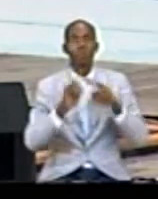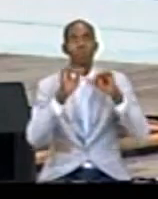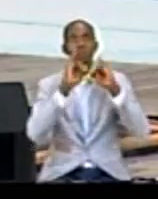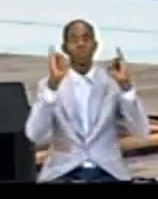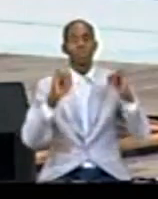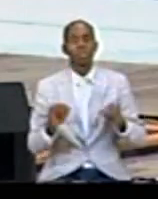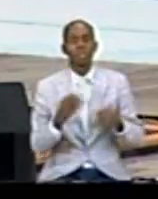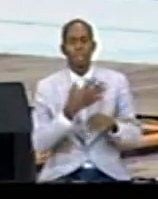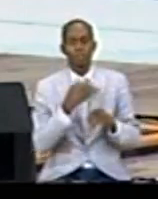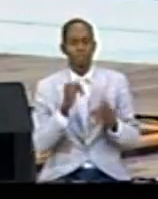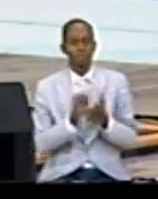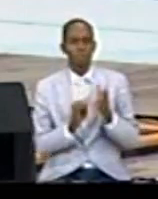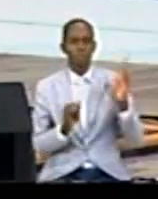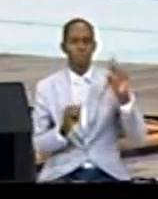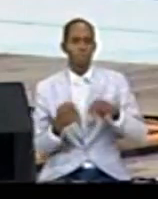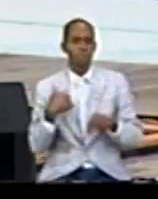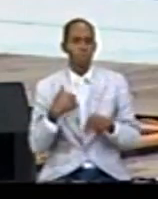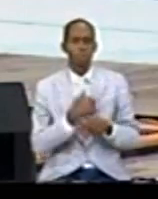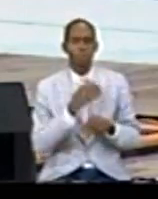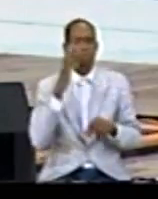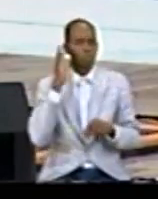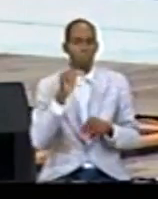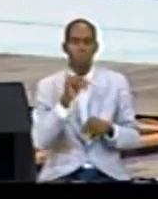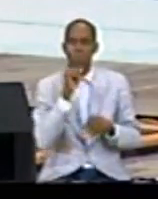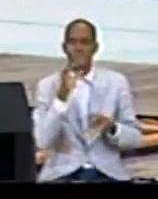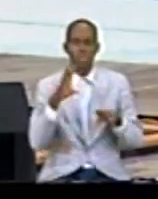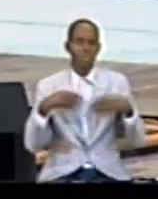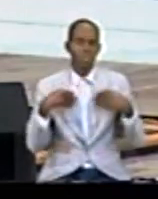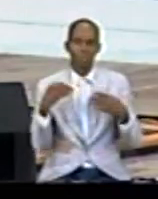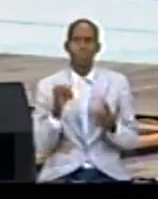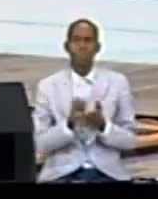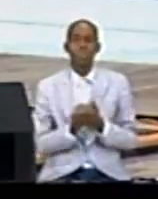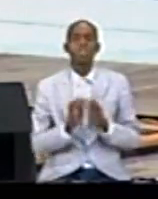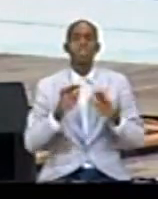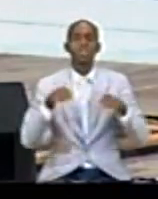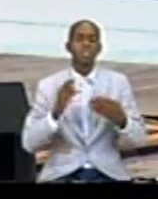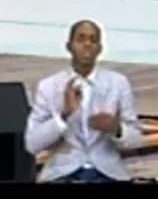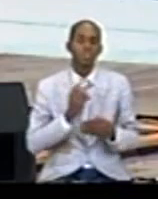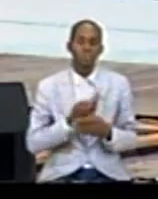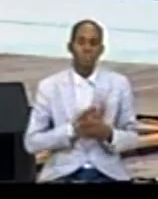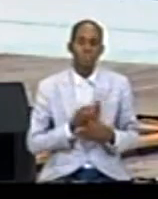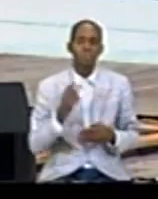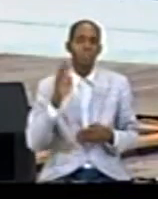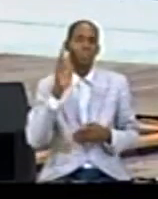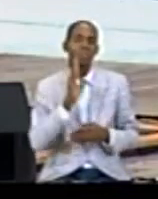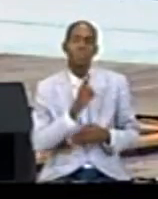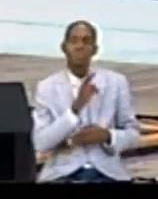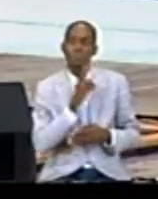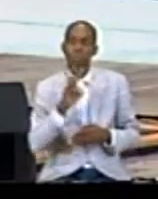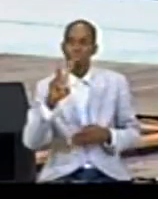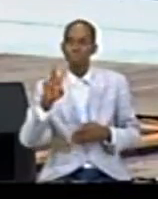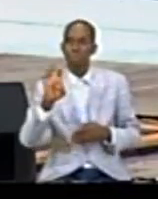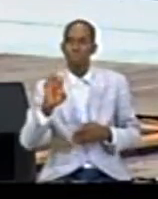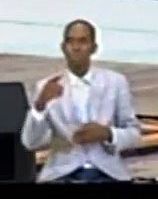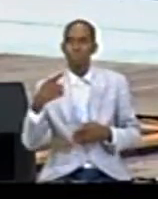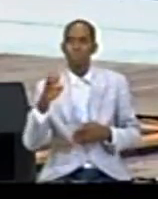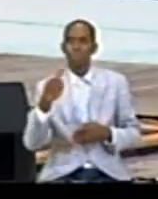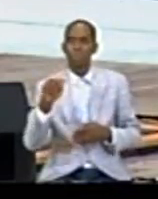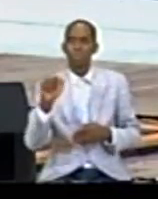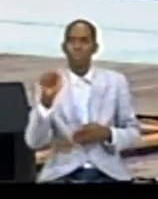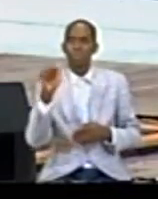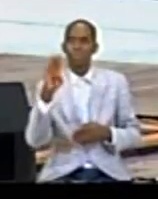that. Give us vegetable and water. That's